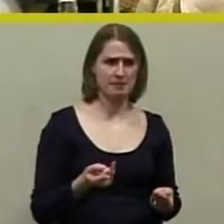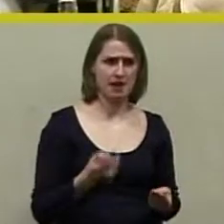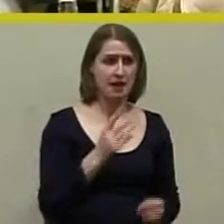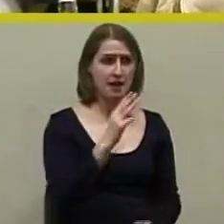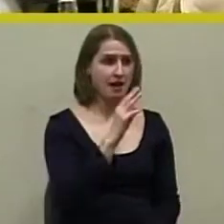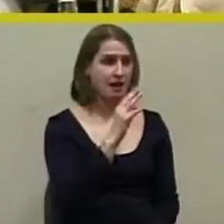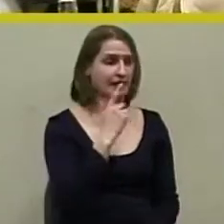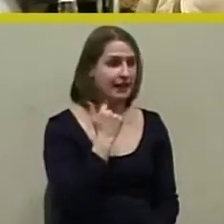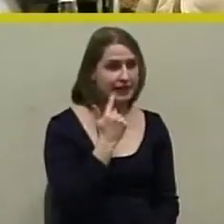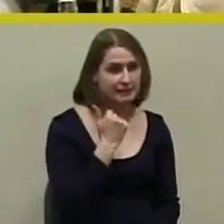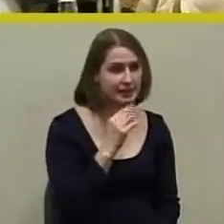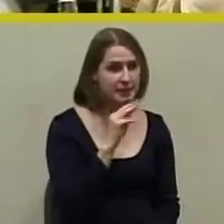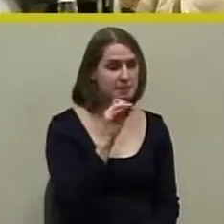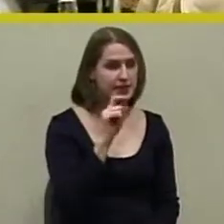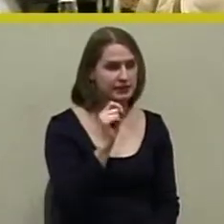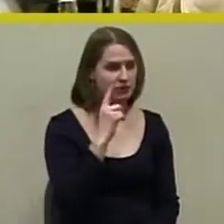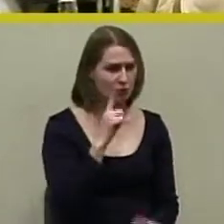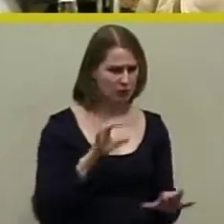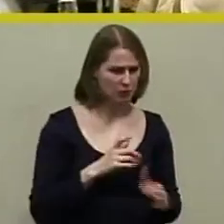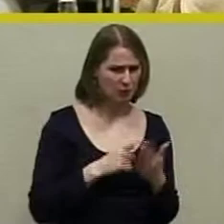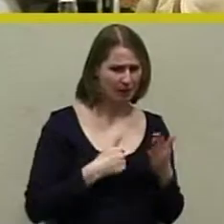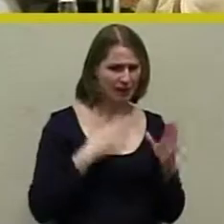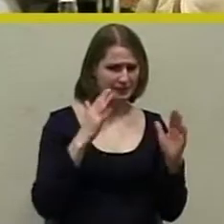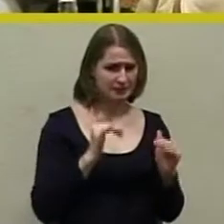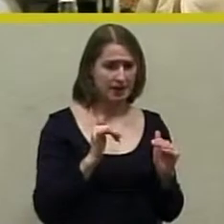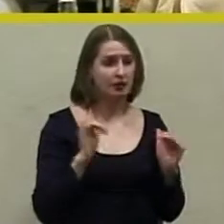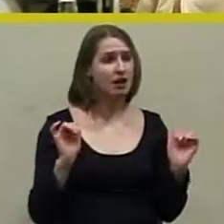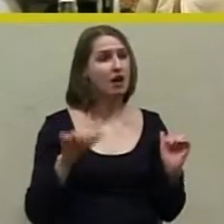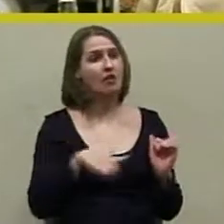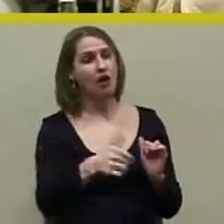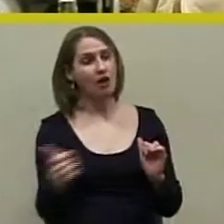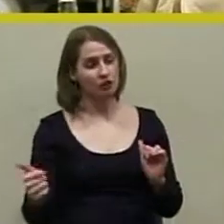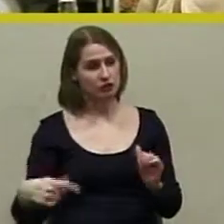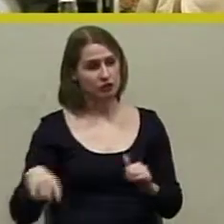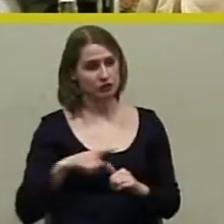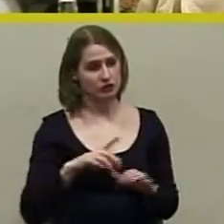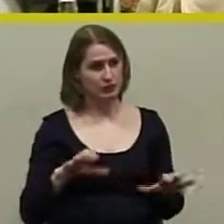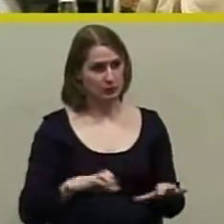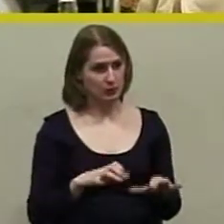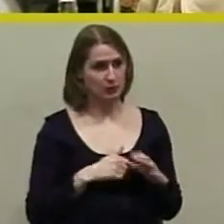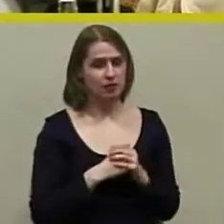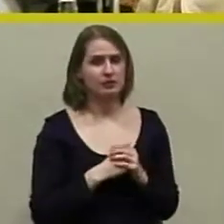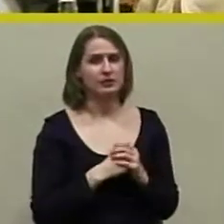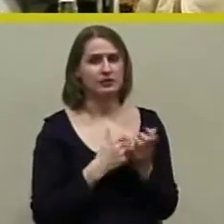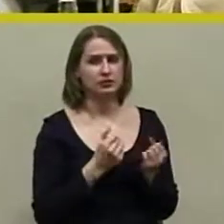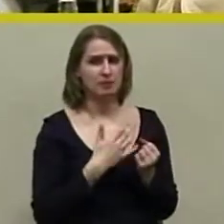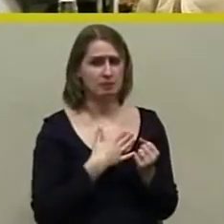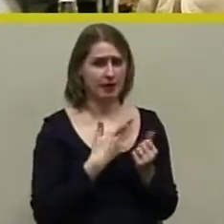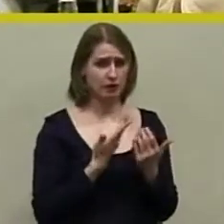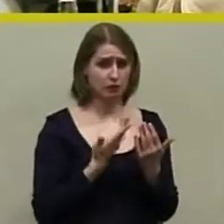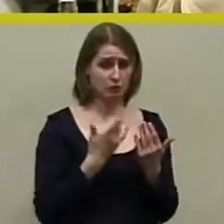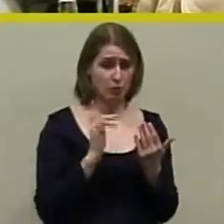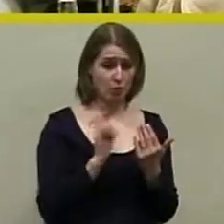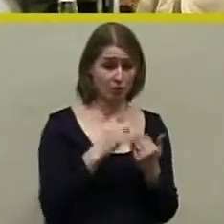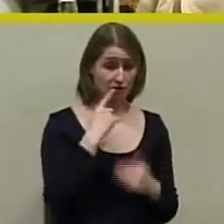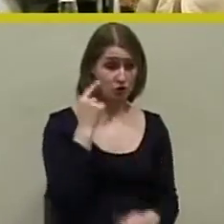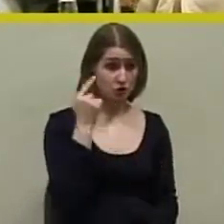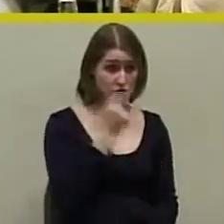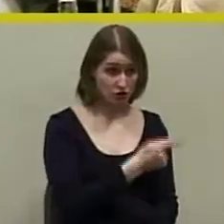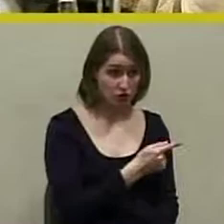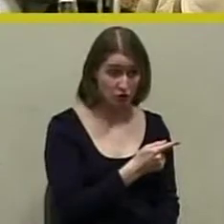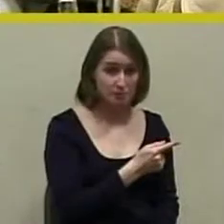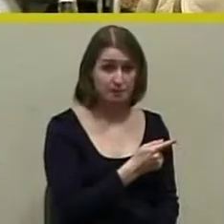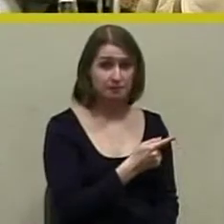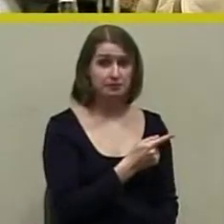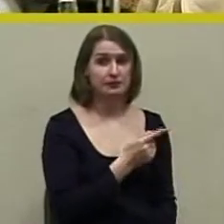mint for doing what I already expect everybody in the classroom to do? And the question I asked her in